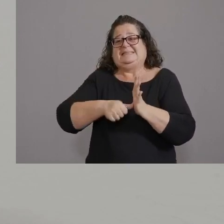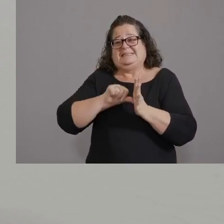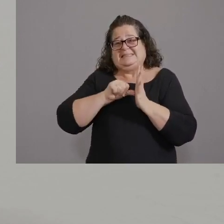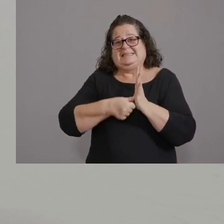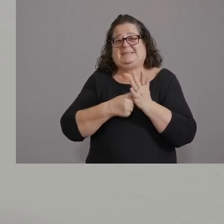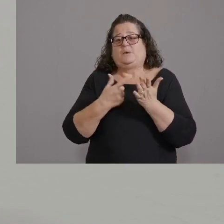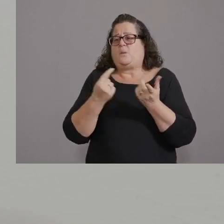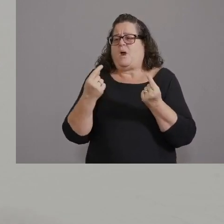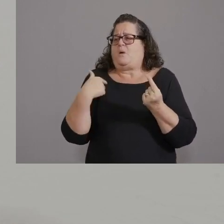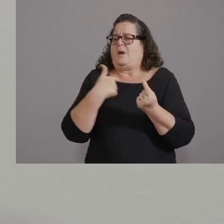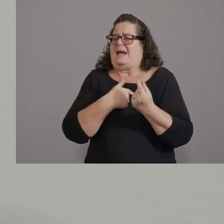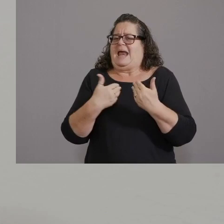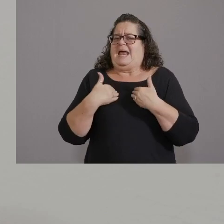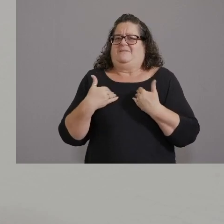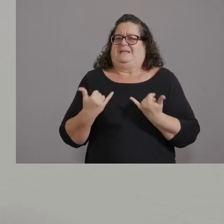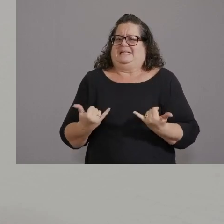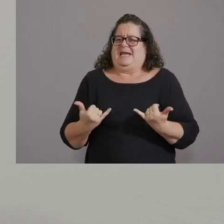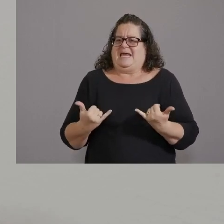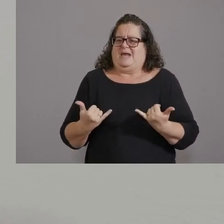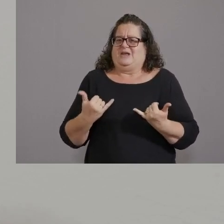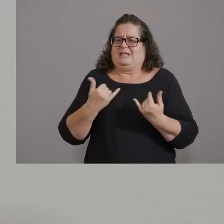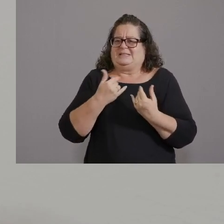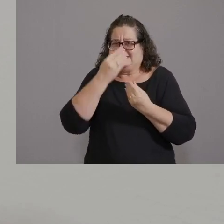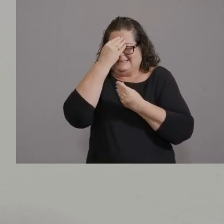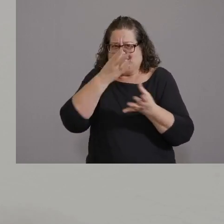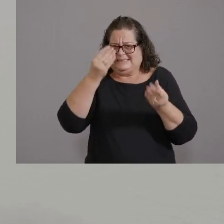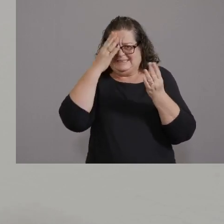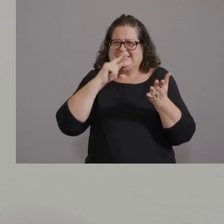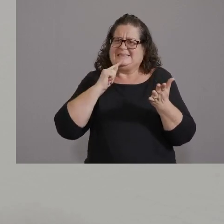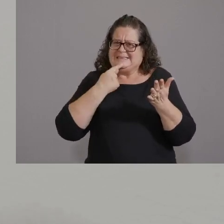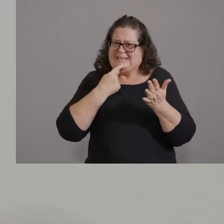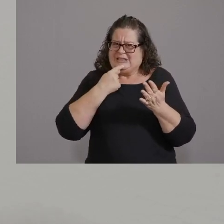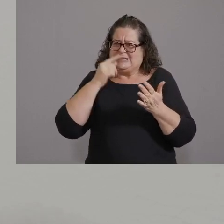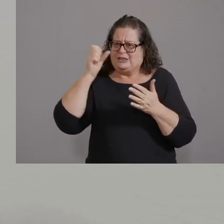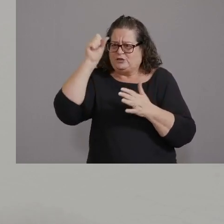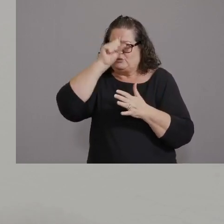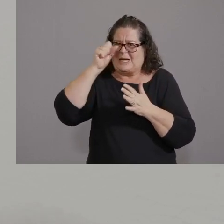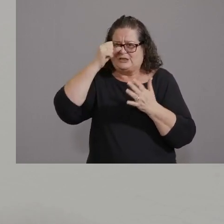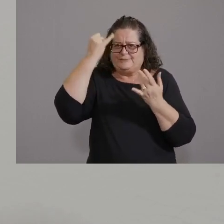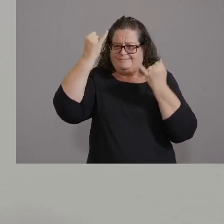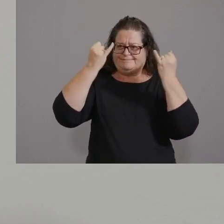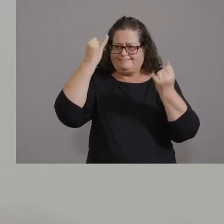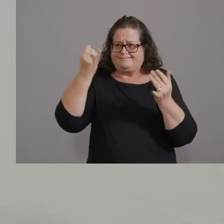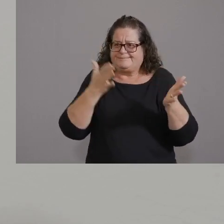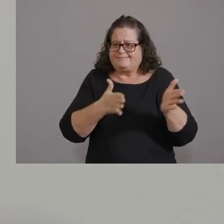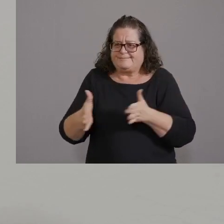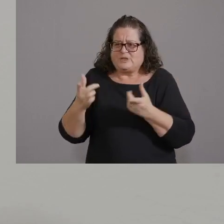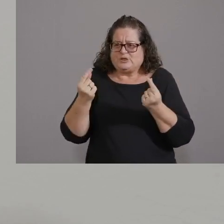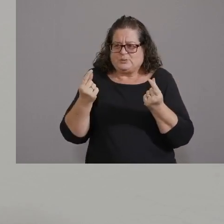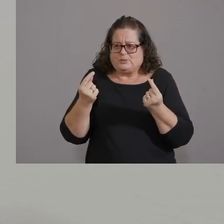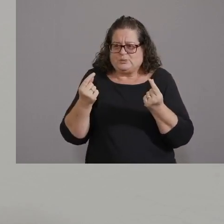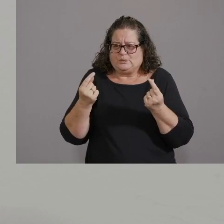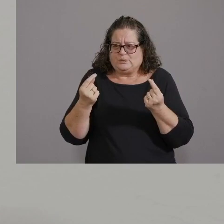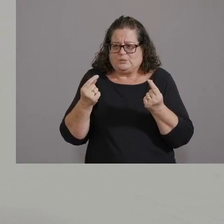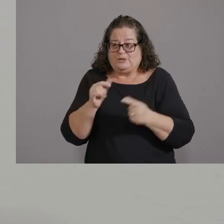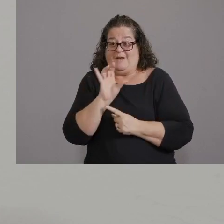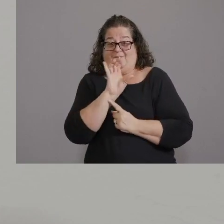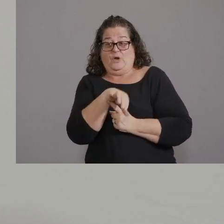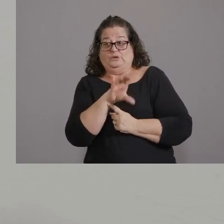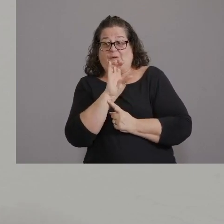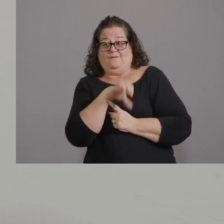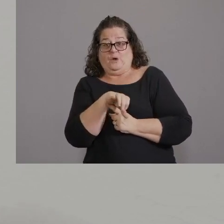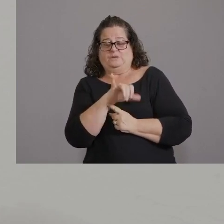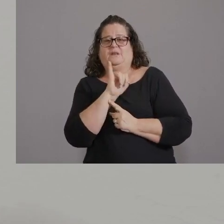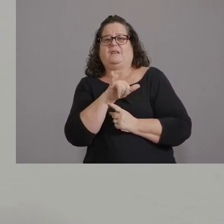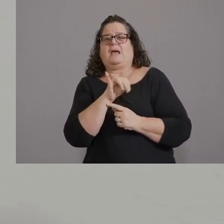mitigation strategies in place in Arizona. It's the enforcement that is really important to make sure that